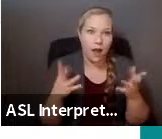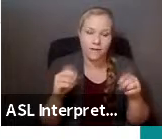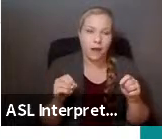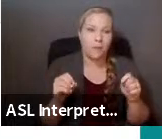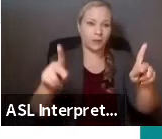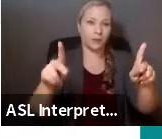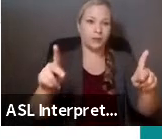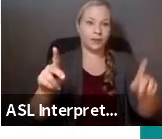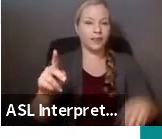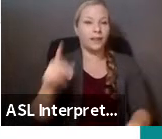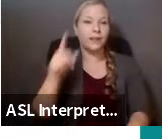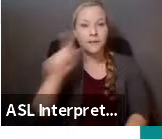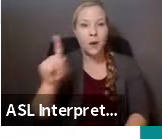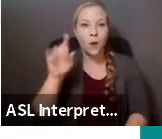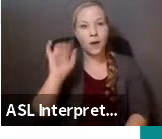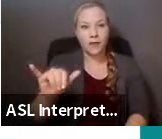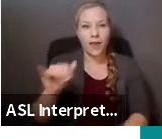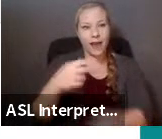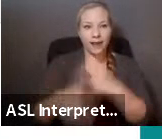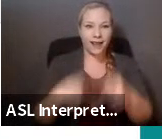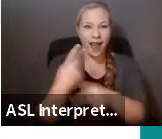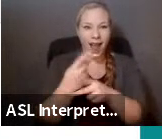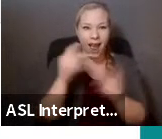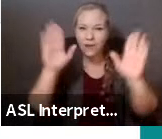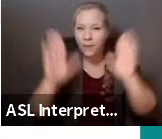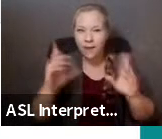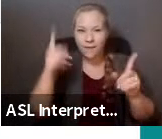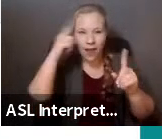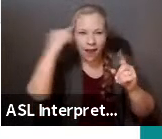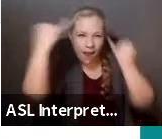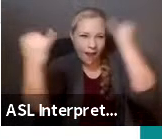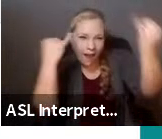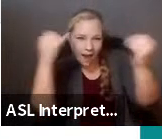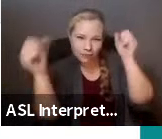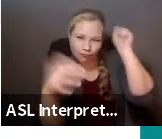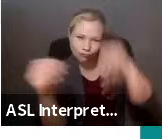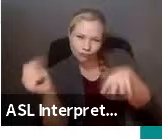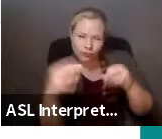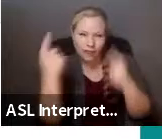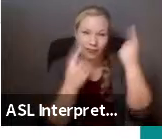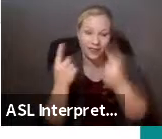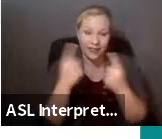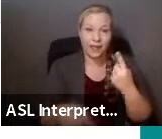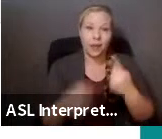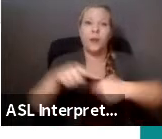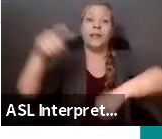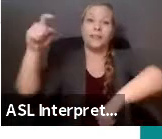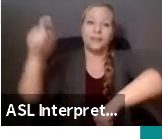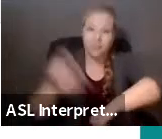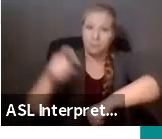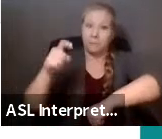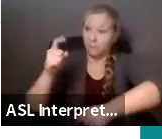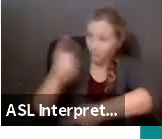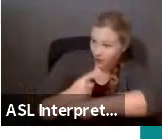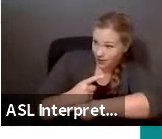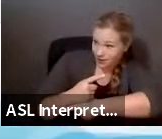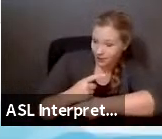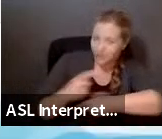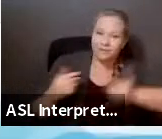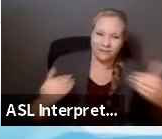opportunities for that detailed thinking to come in when the time is right. Okay, next slide.